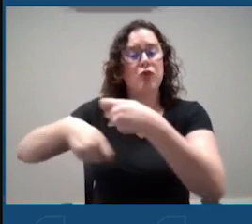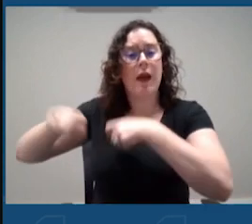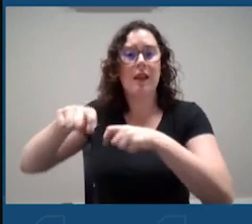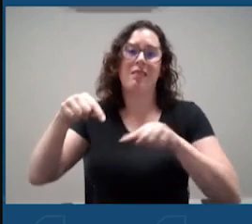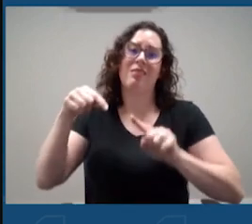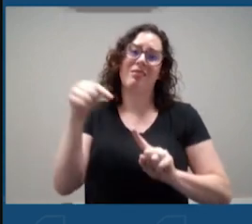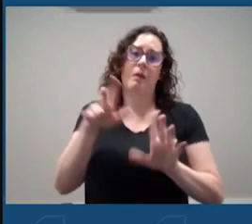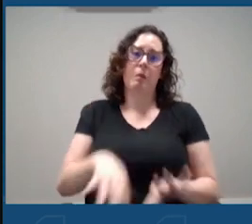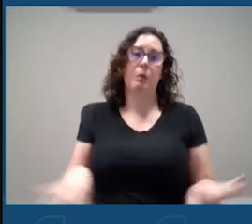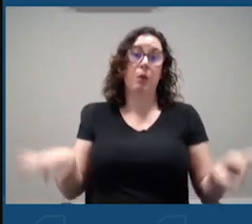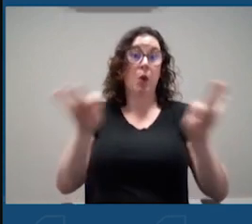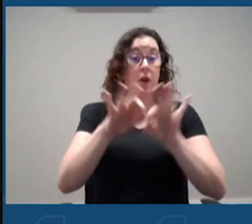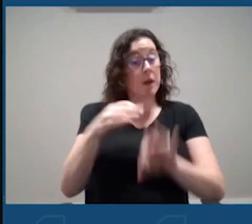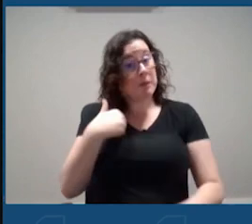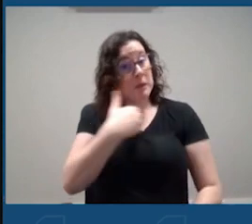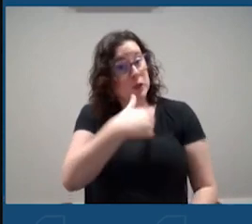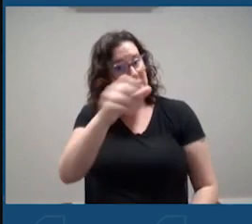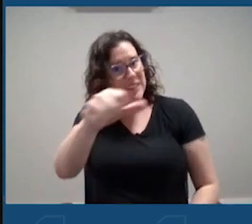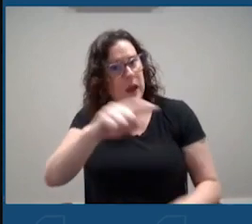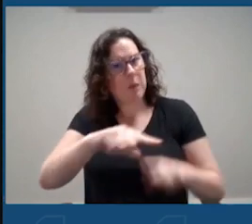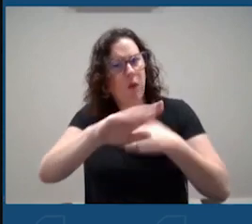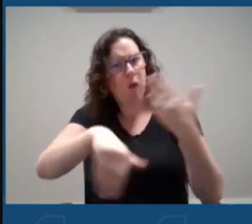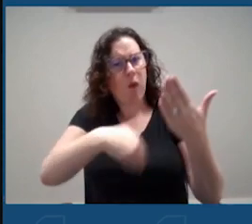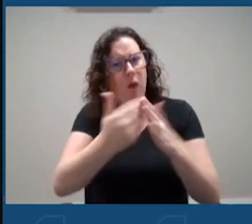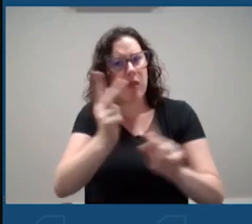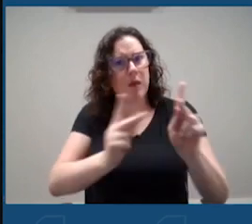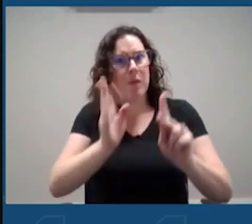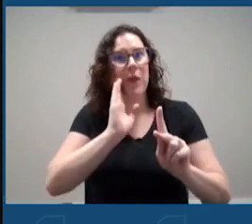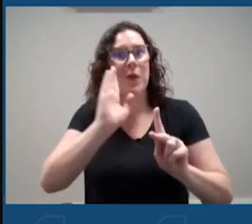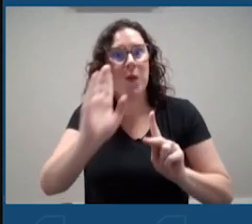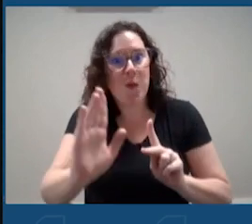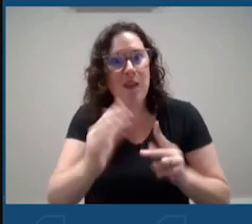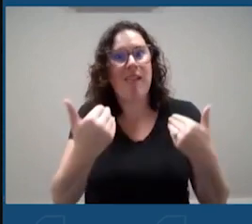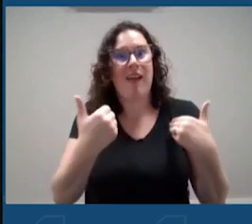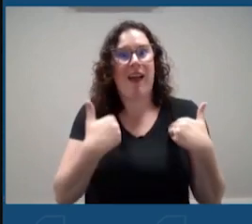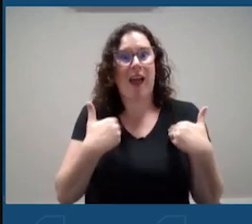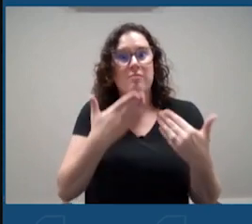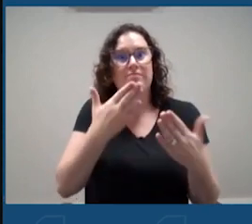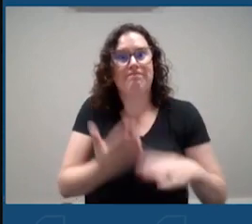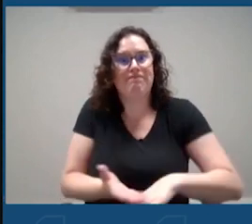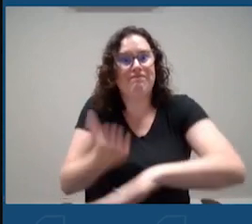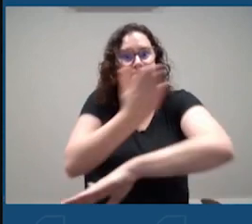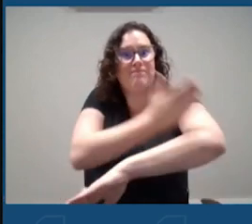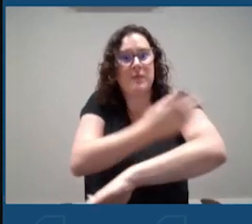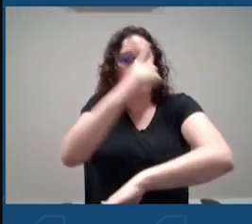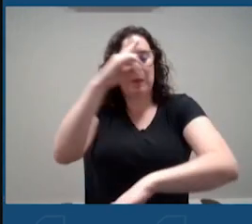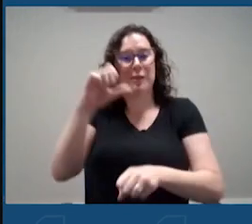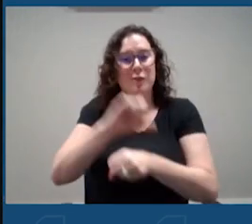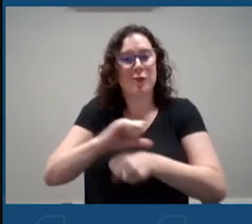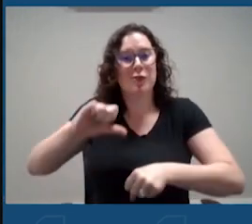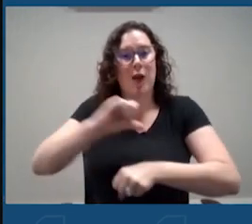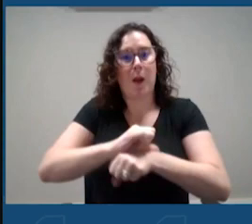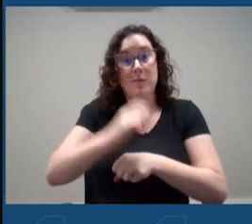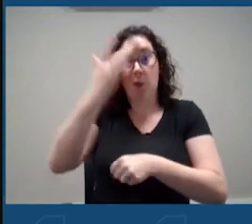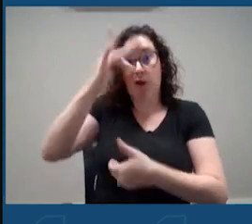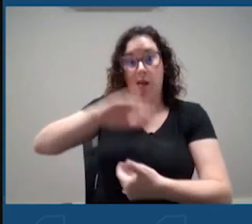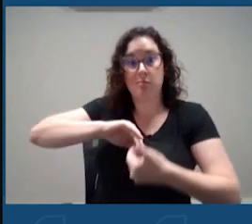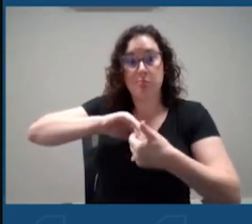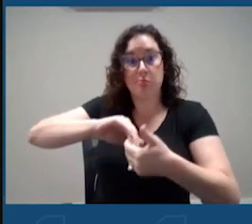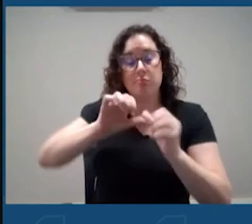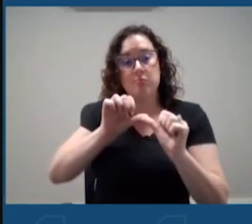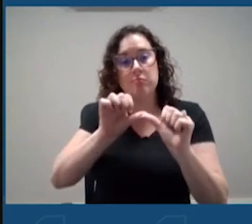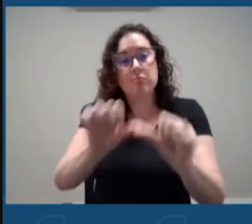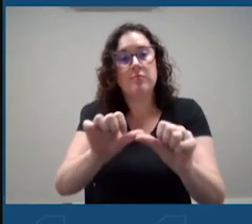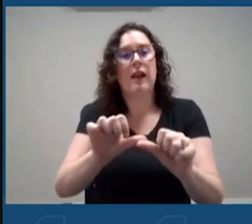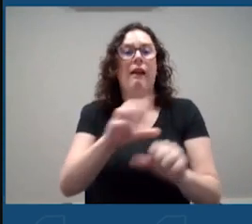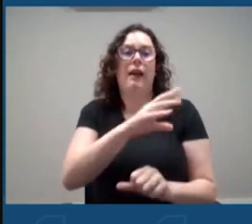the people are going to be lifted up by the thousands of jobs created by our continued partnership, but also bringing together the